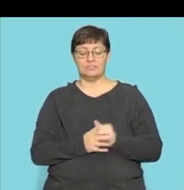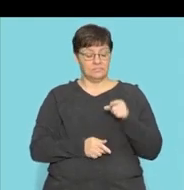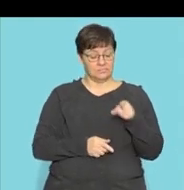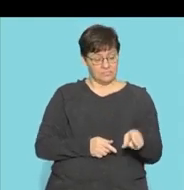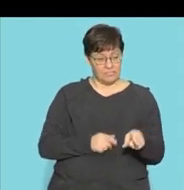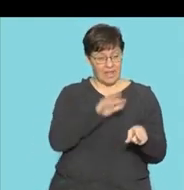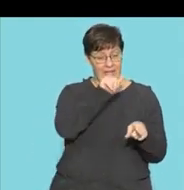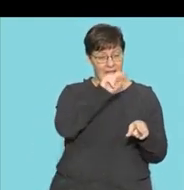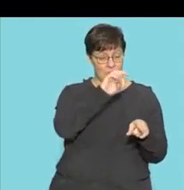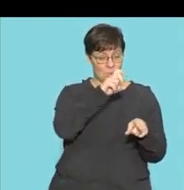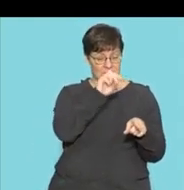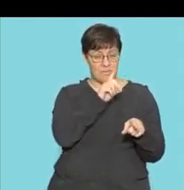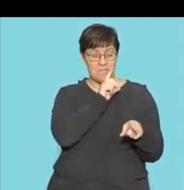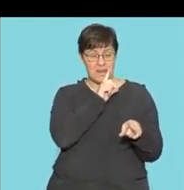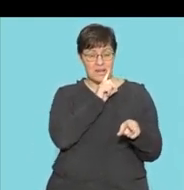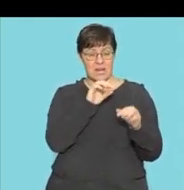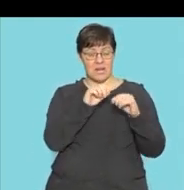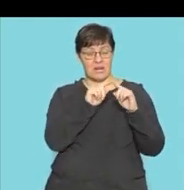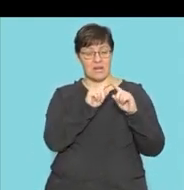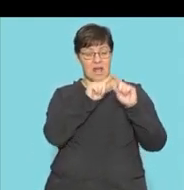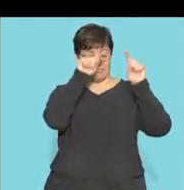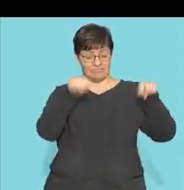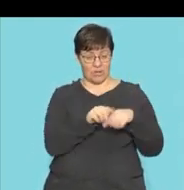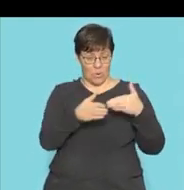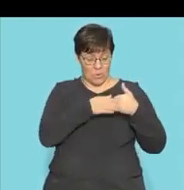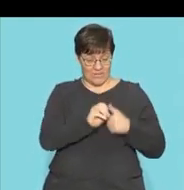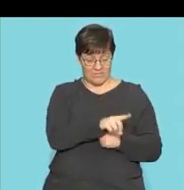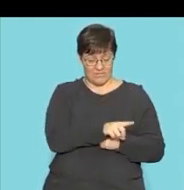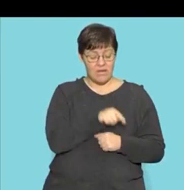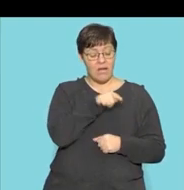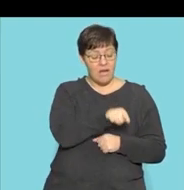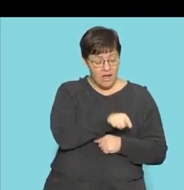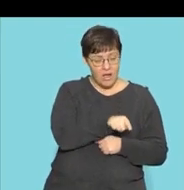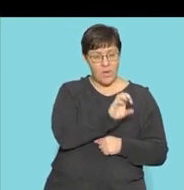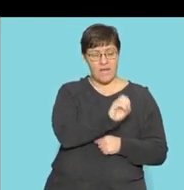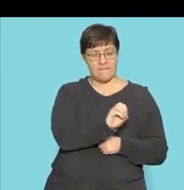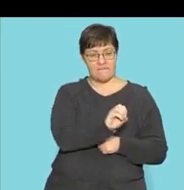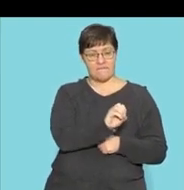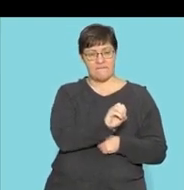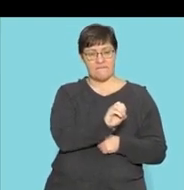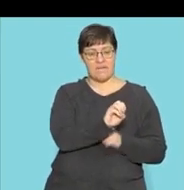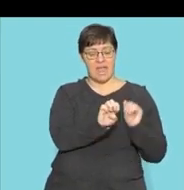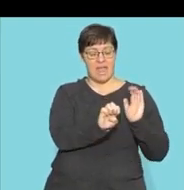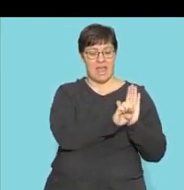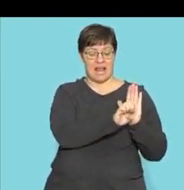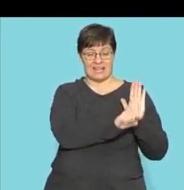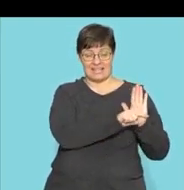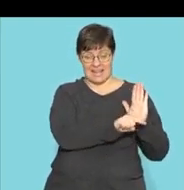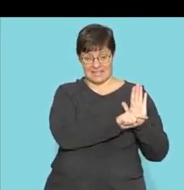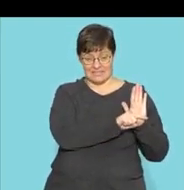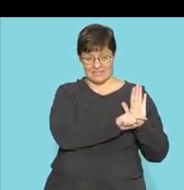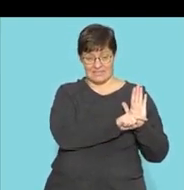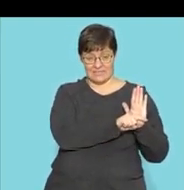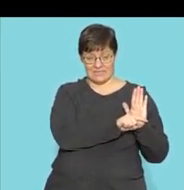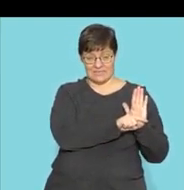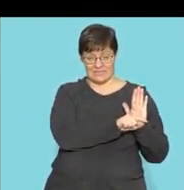So at the anode, notice this is a closed circuit. At the anode, we've got electrons